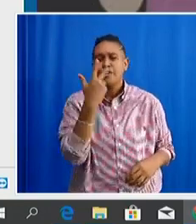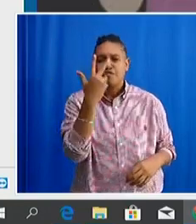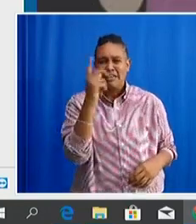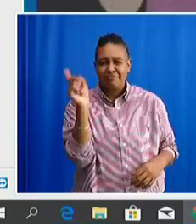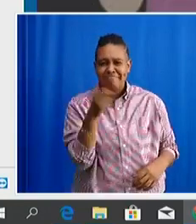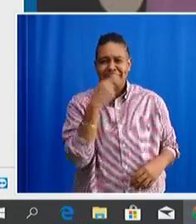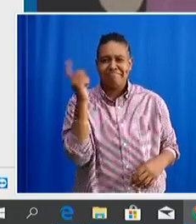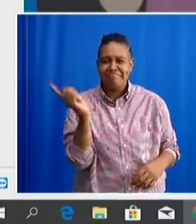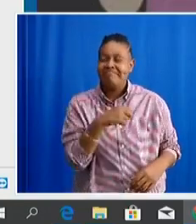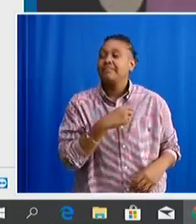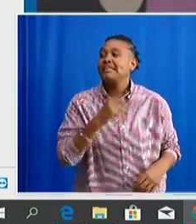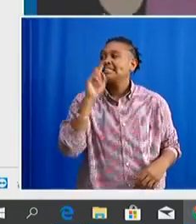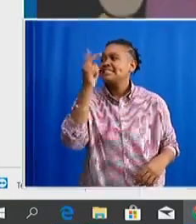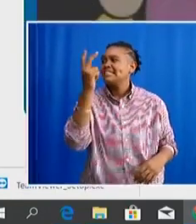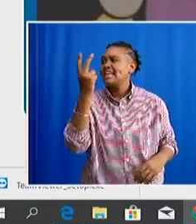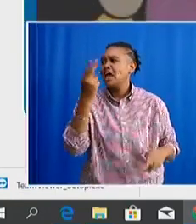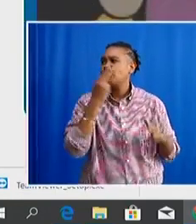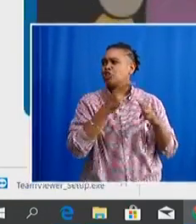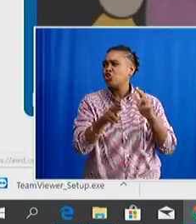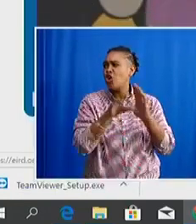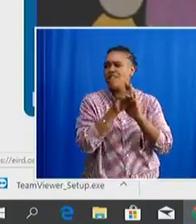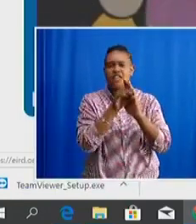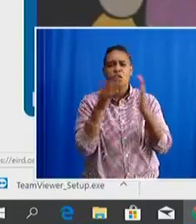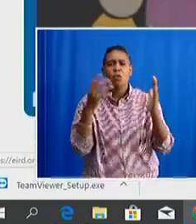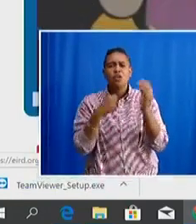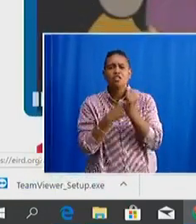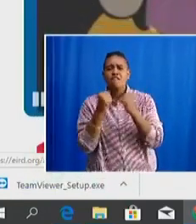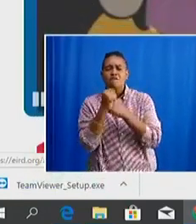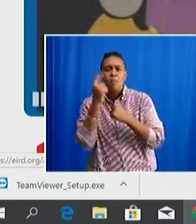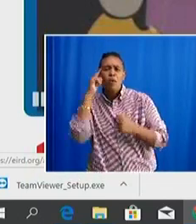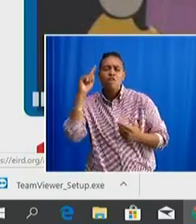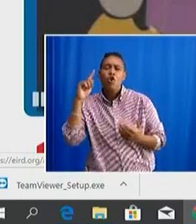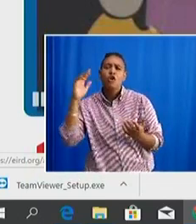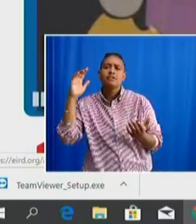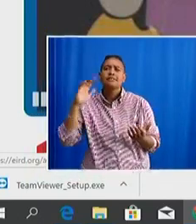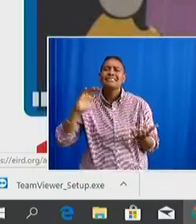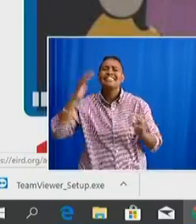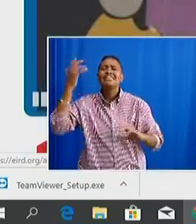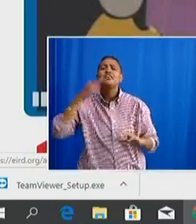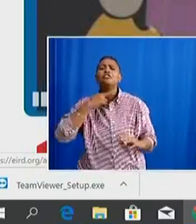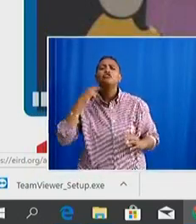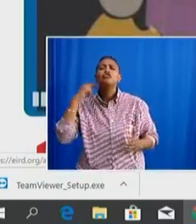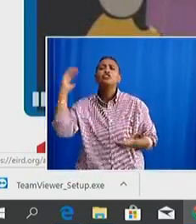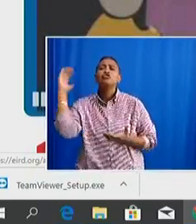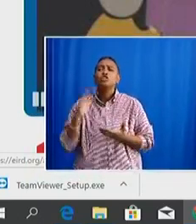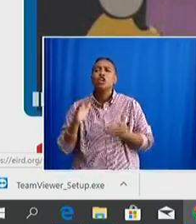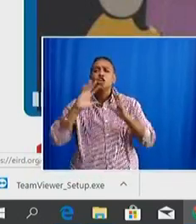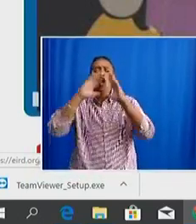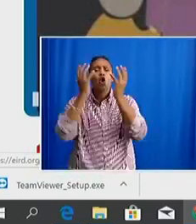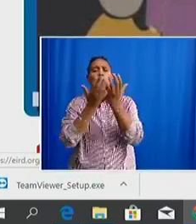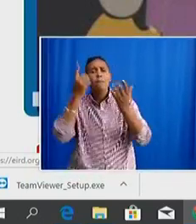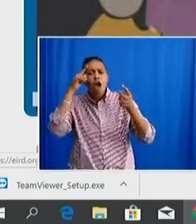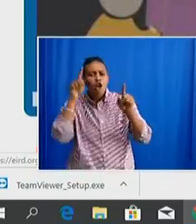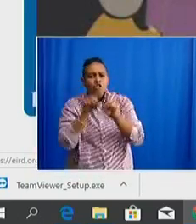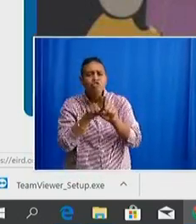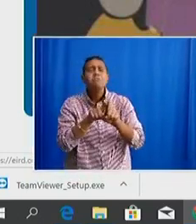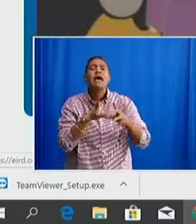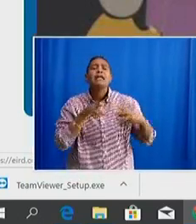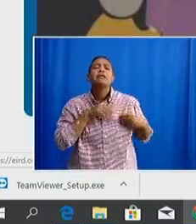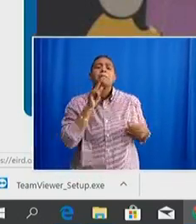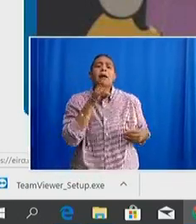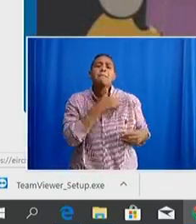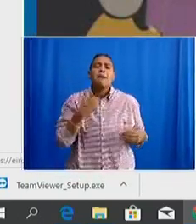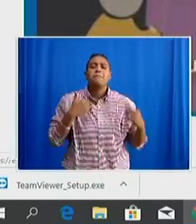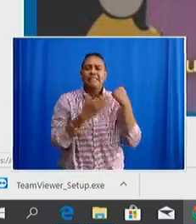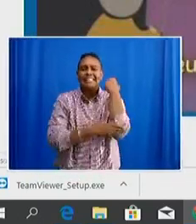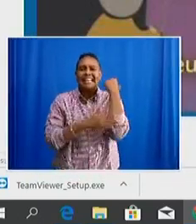of what's the Sendai framework for disaster risk reduction, this global agreement adopted by member states